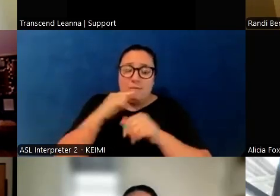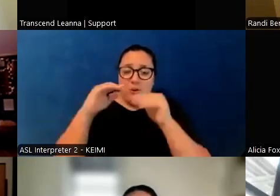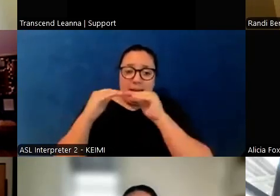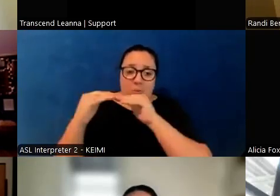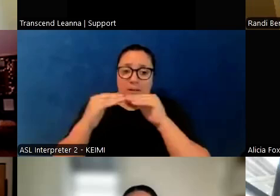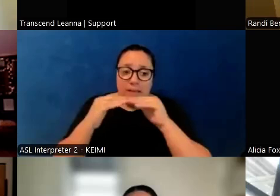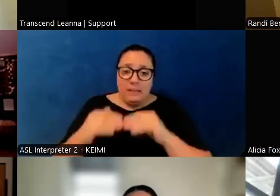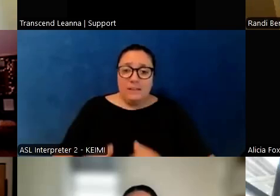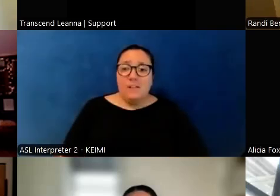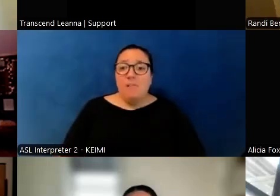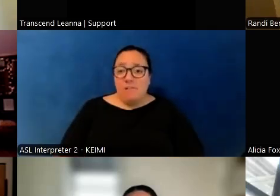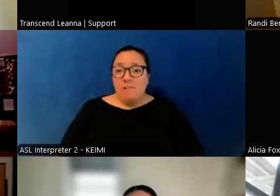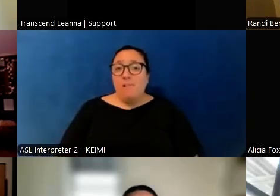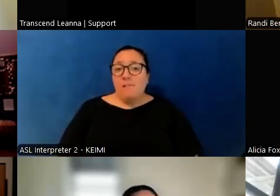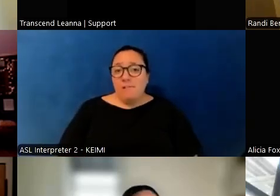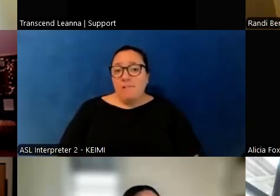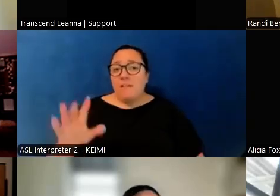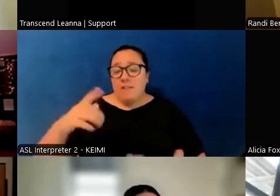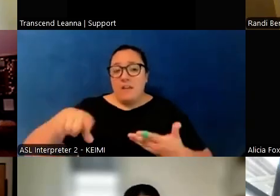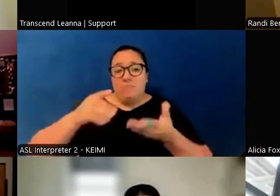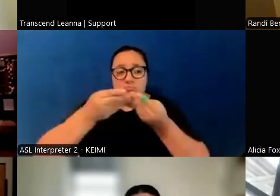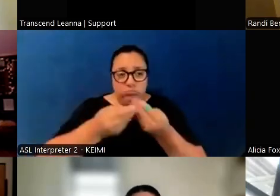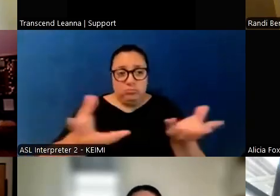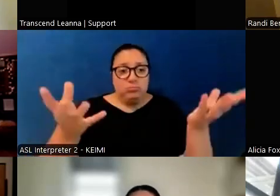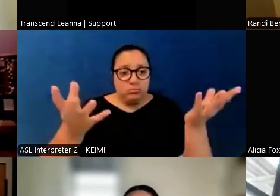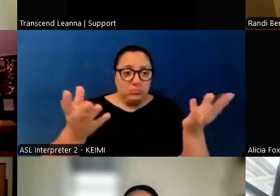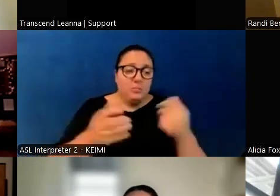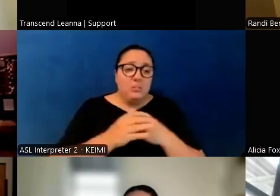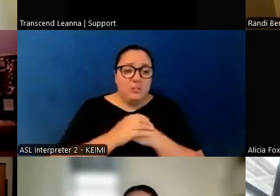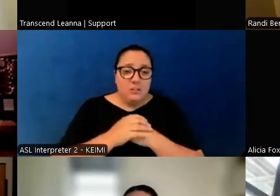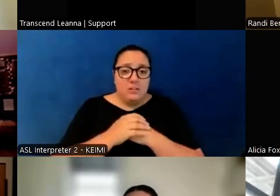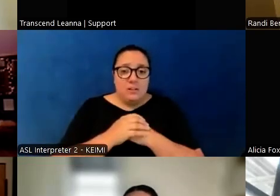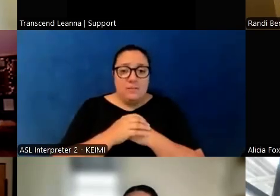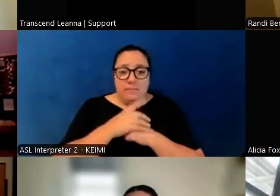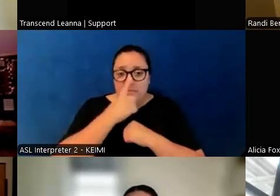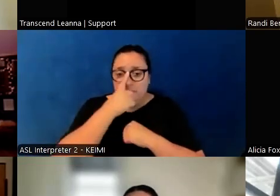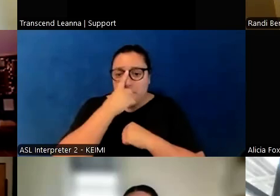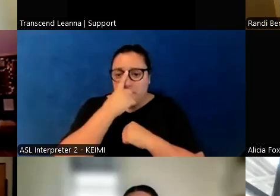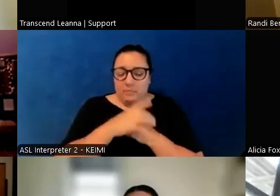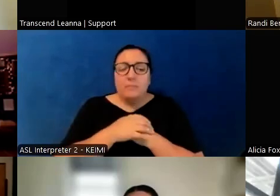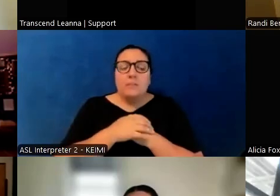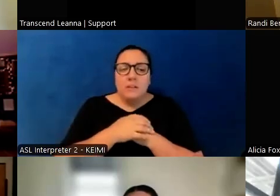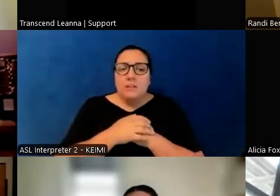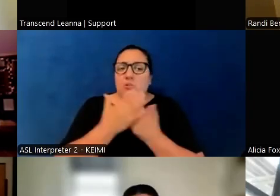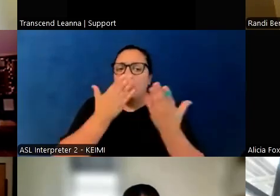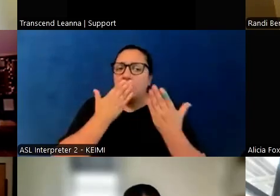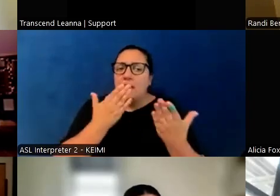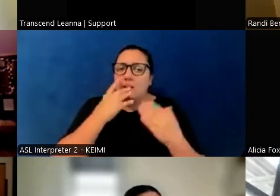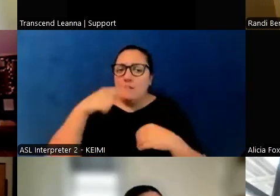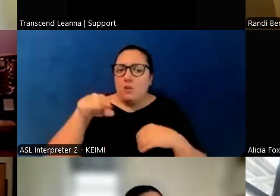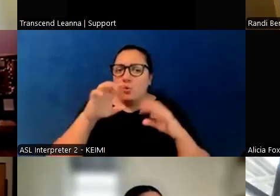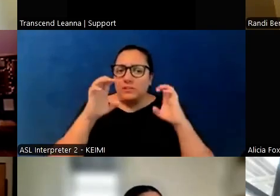being administered to all people. So thank you for the educational elements of what they discussed and